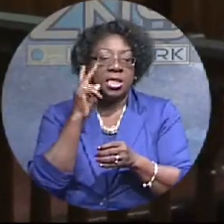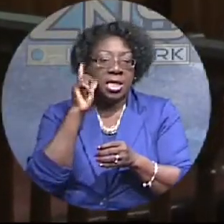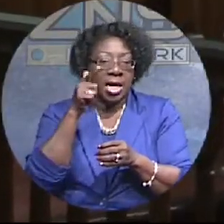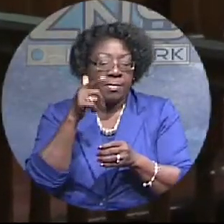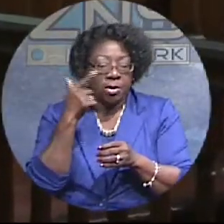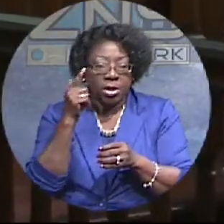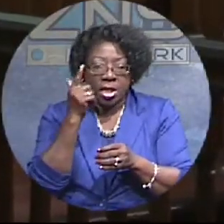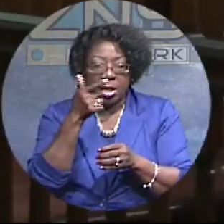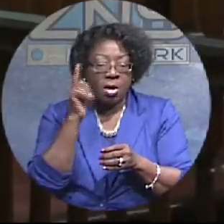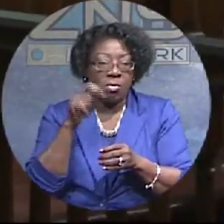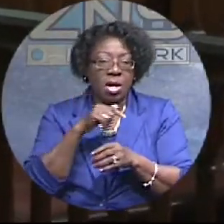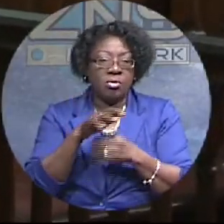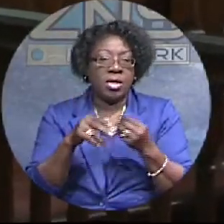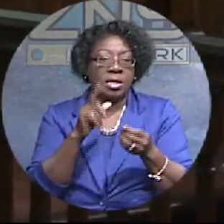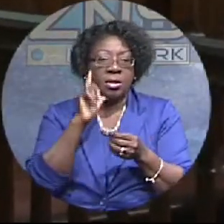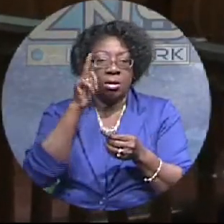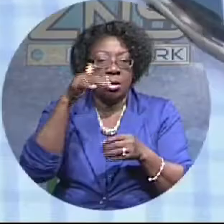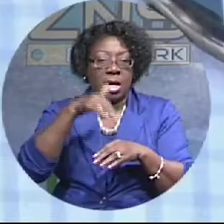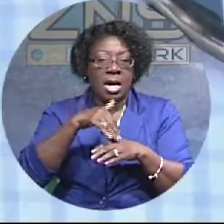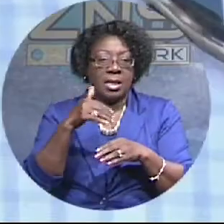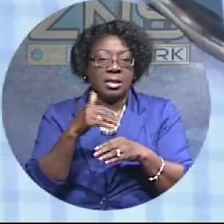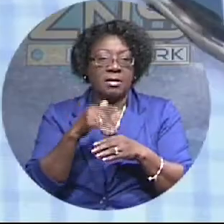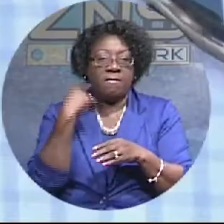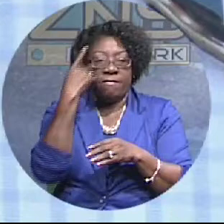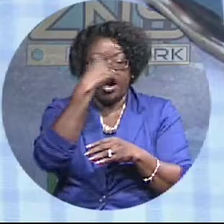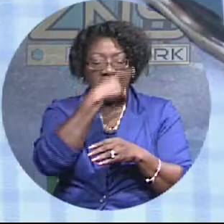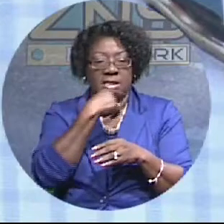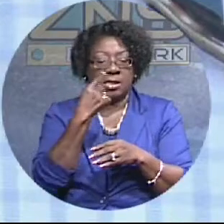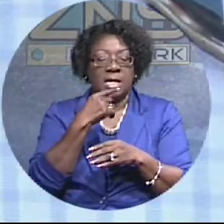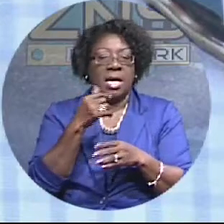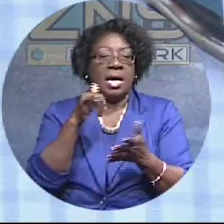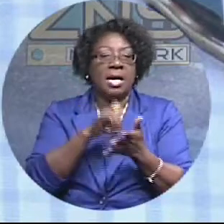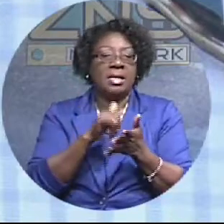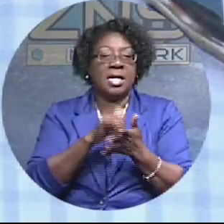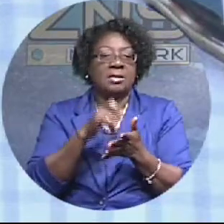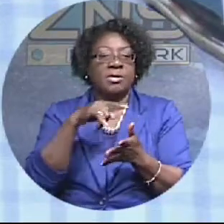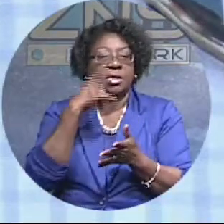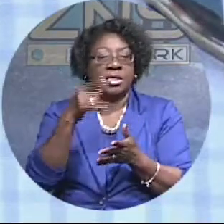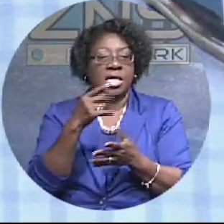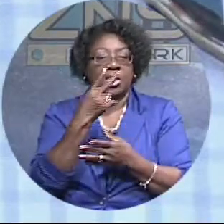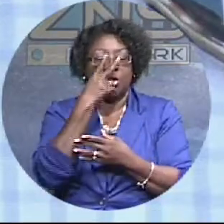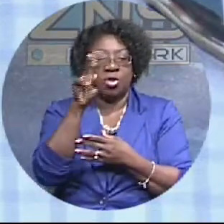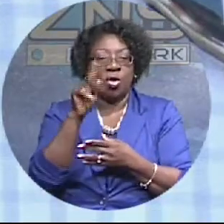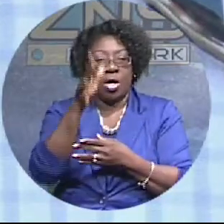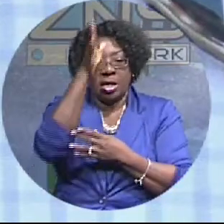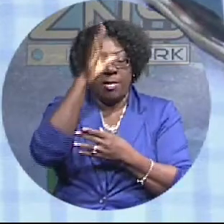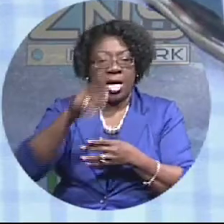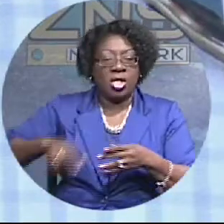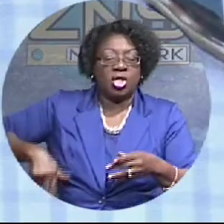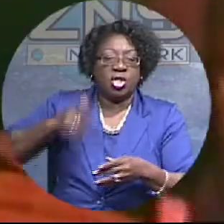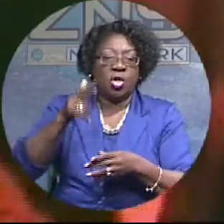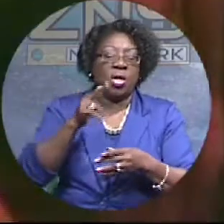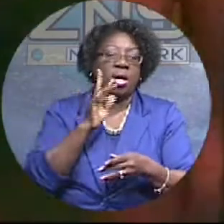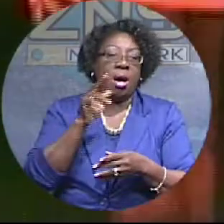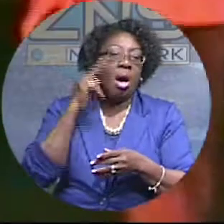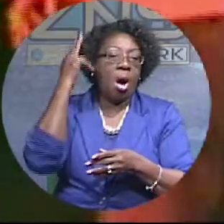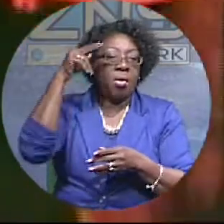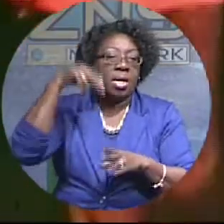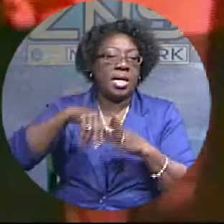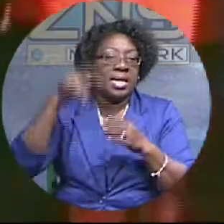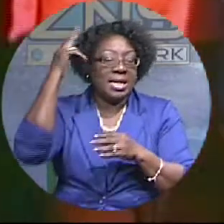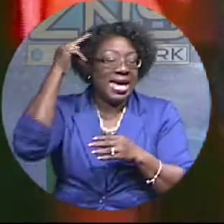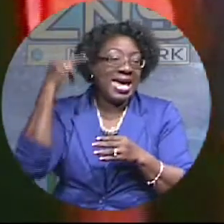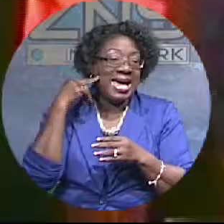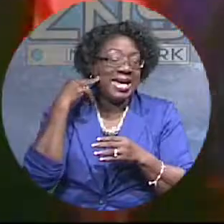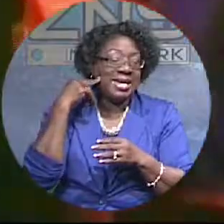looking around, trying to get a glimpse of their assailant's face. And that's when she said she saw the man shoot her uncle in the head. Seconds